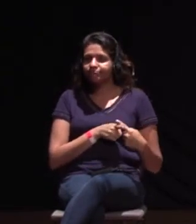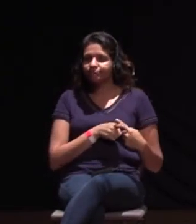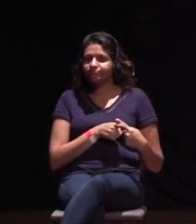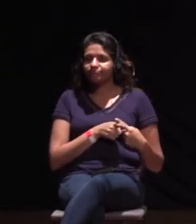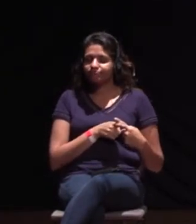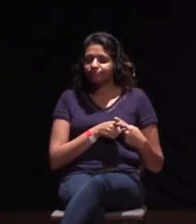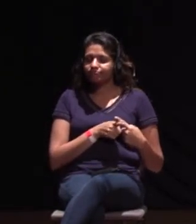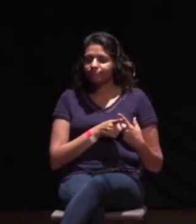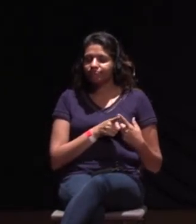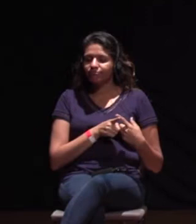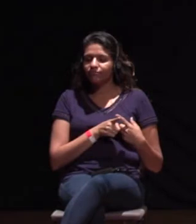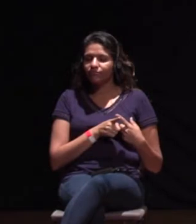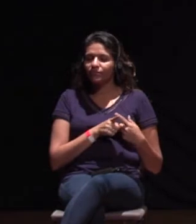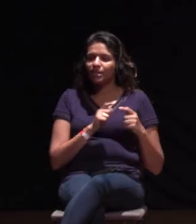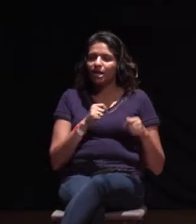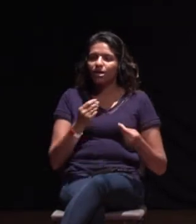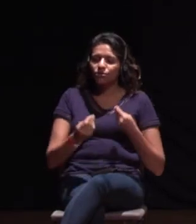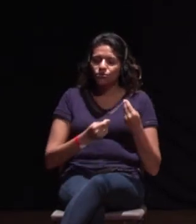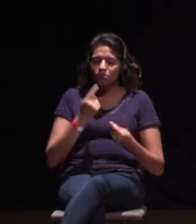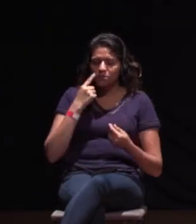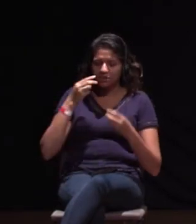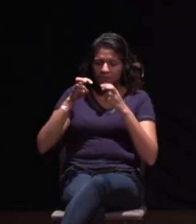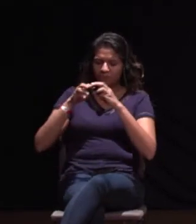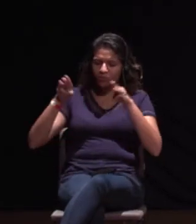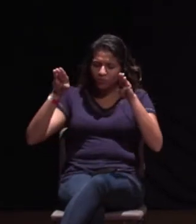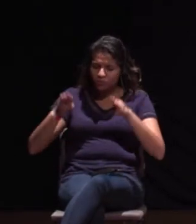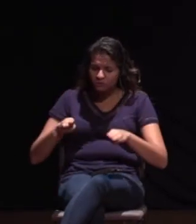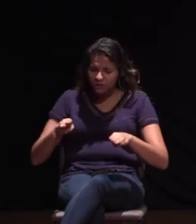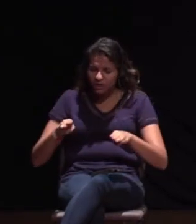It's a bit of a community being affirmed.